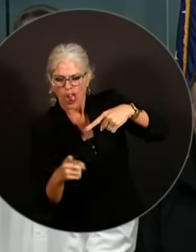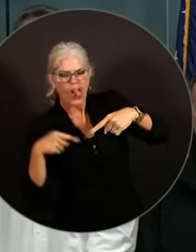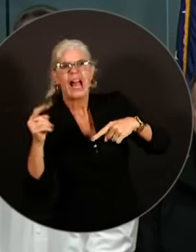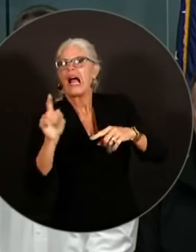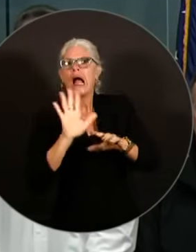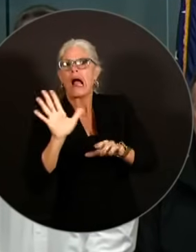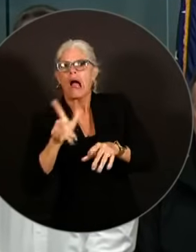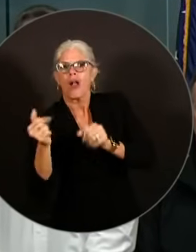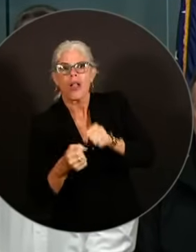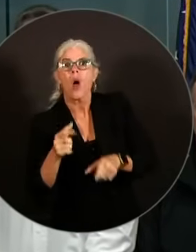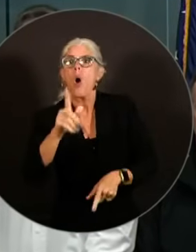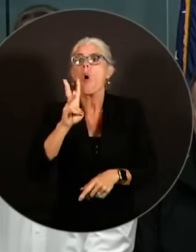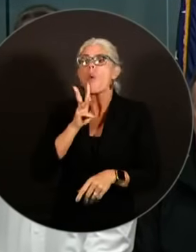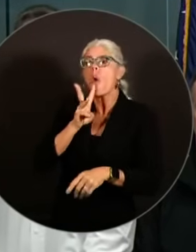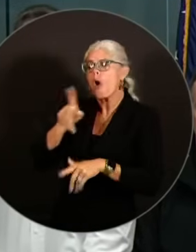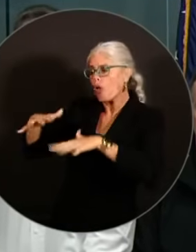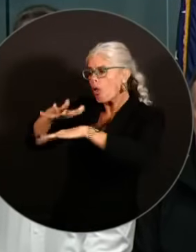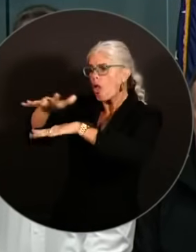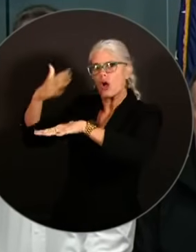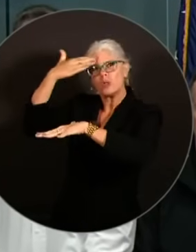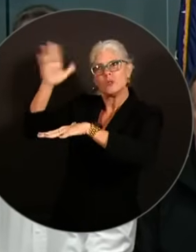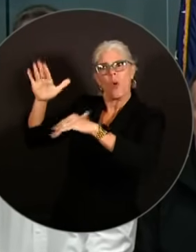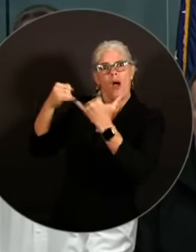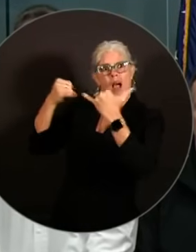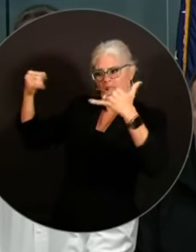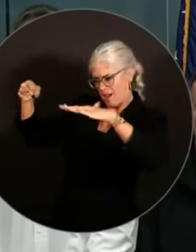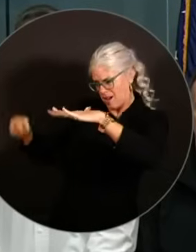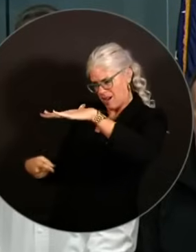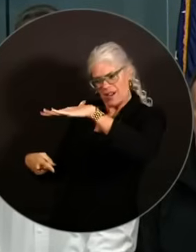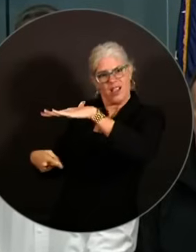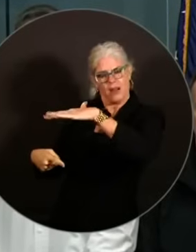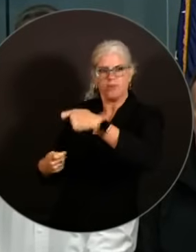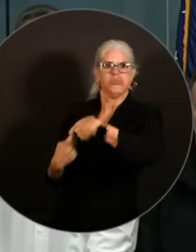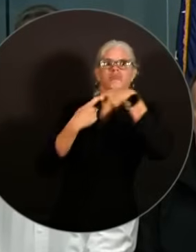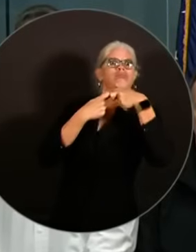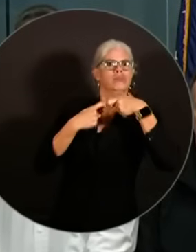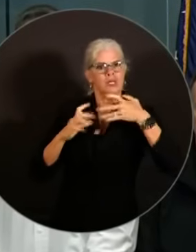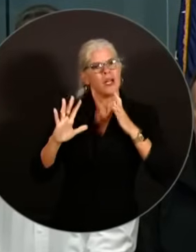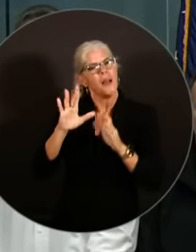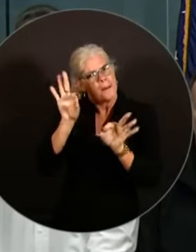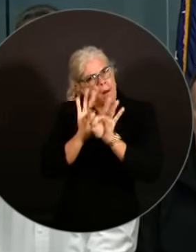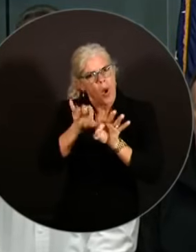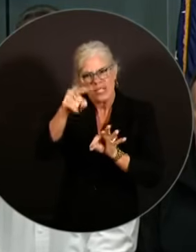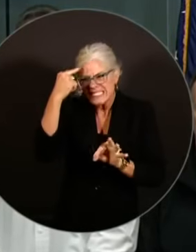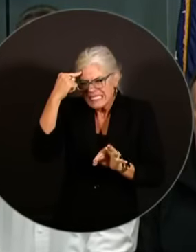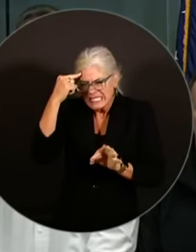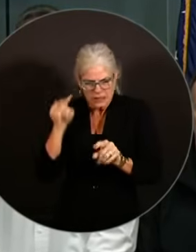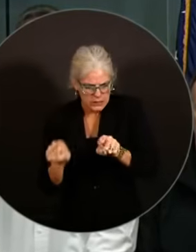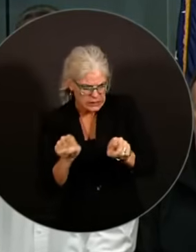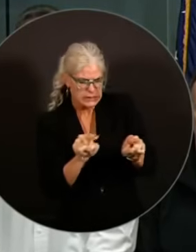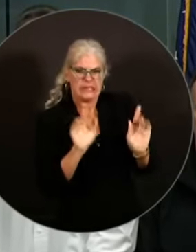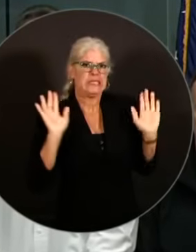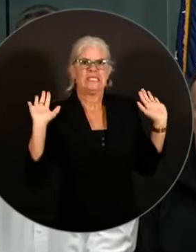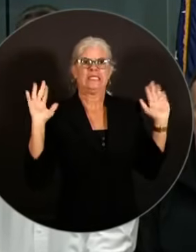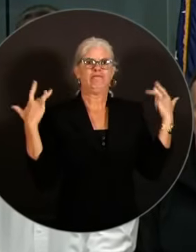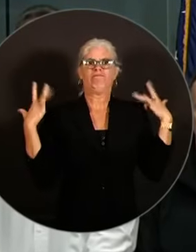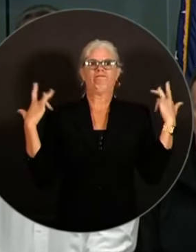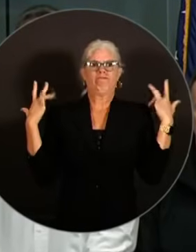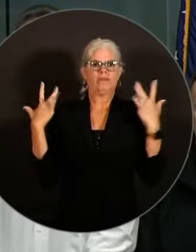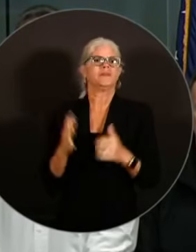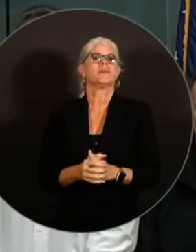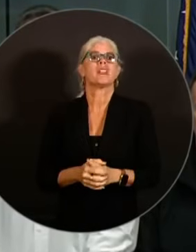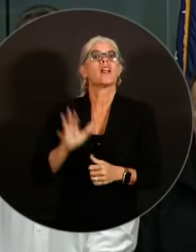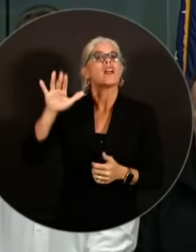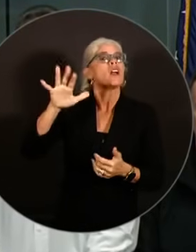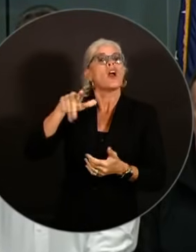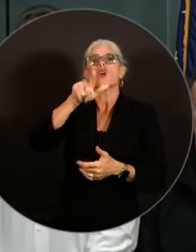downed power lines and other hazards, so please be mindful and never walk through storm waters. Standing storm waters